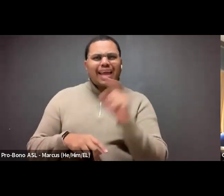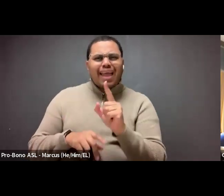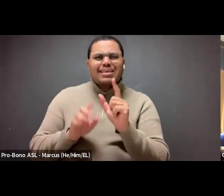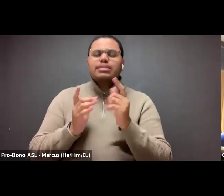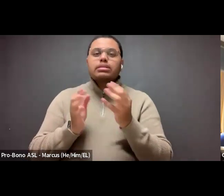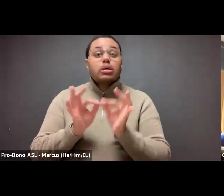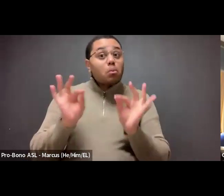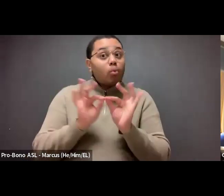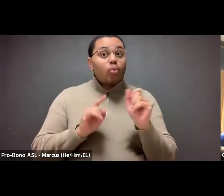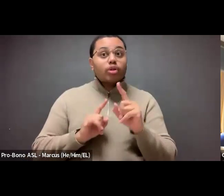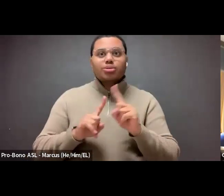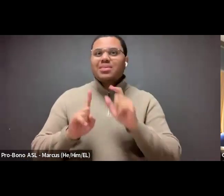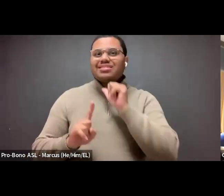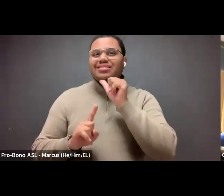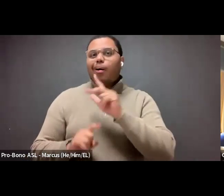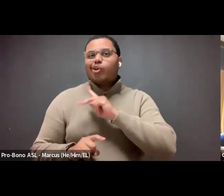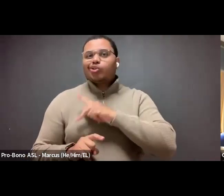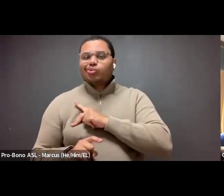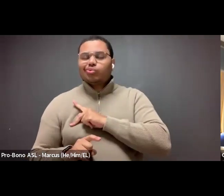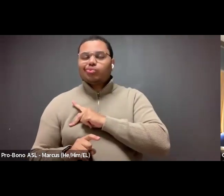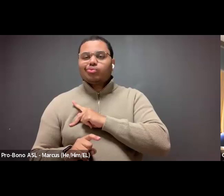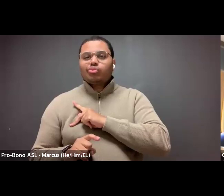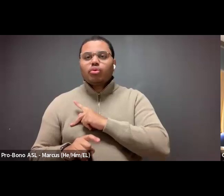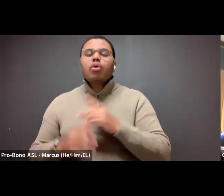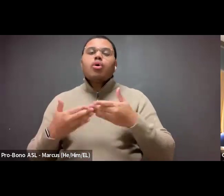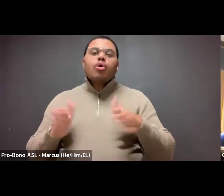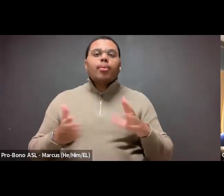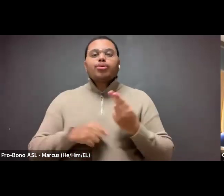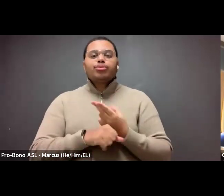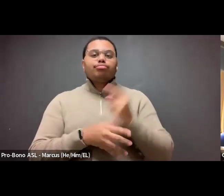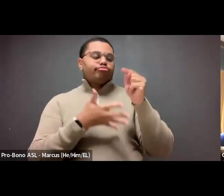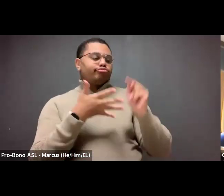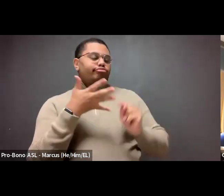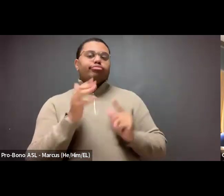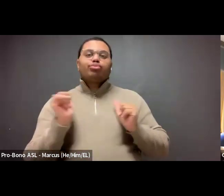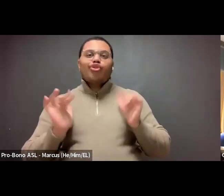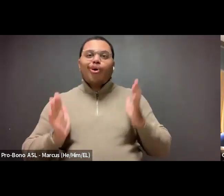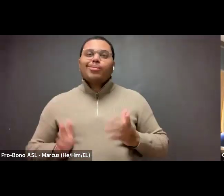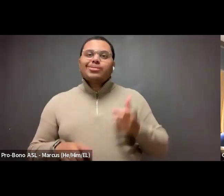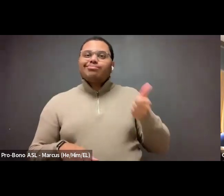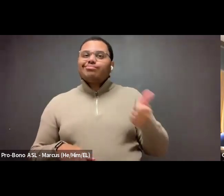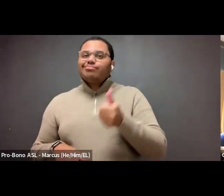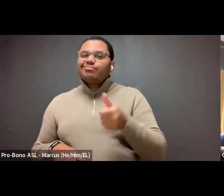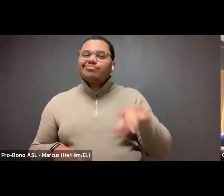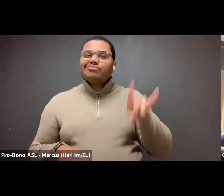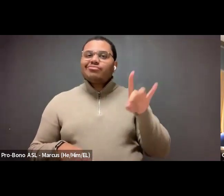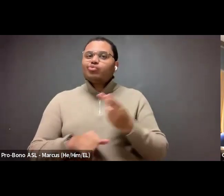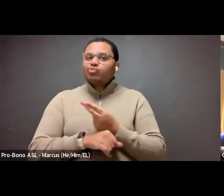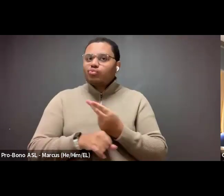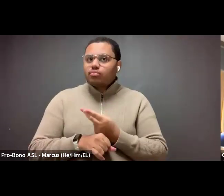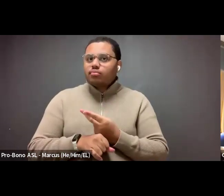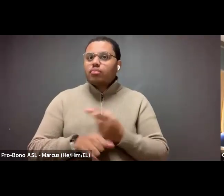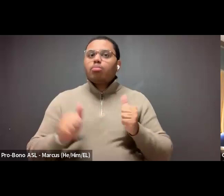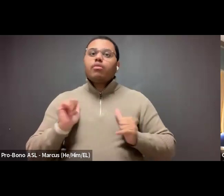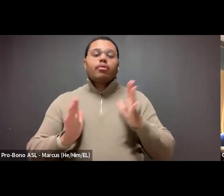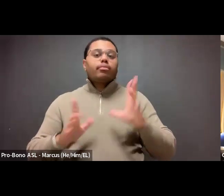personal questions, and being open to using the tools that performers themselves have found useful. Performers have